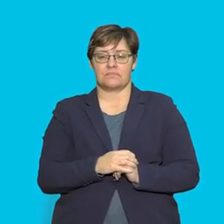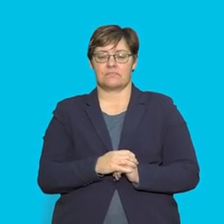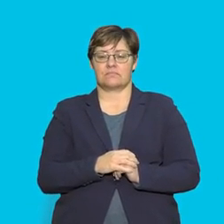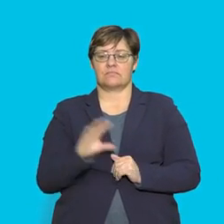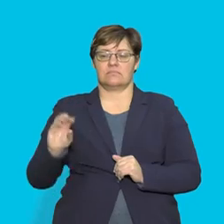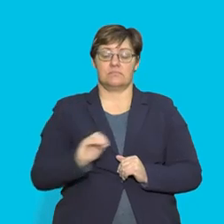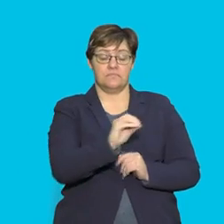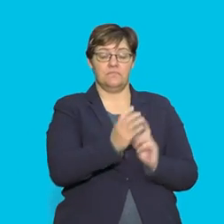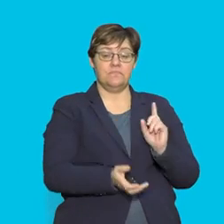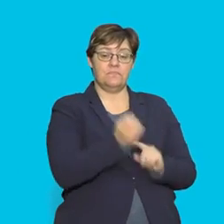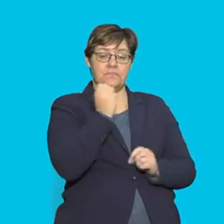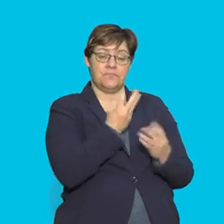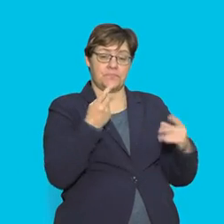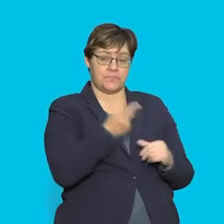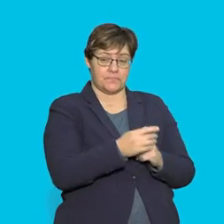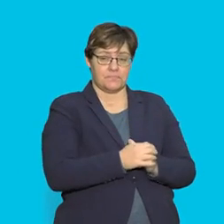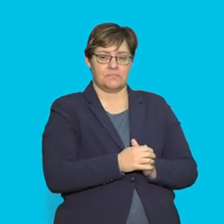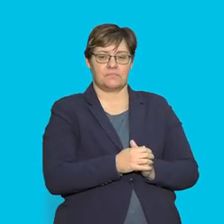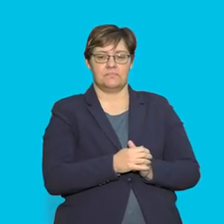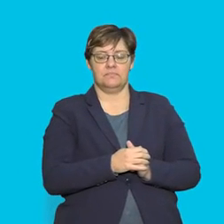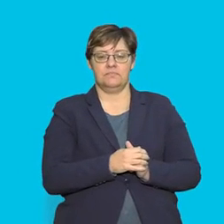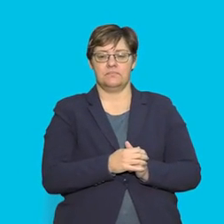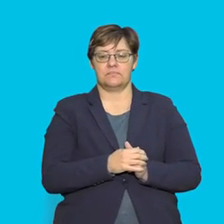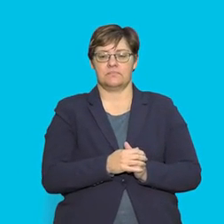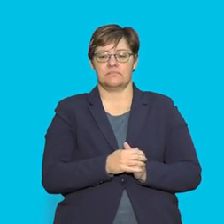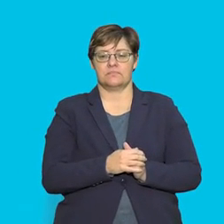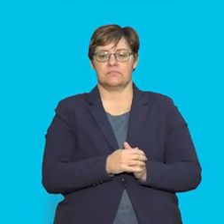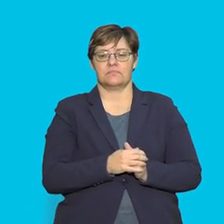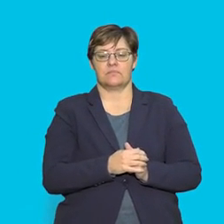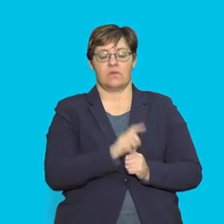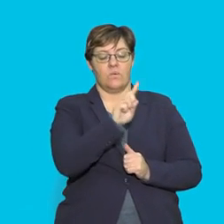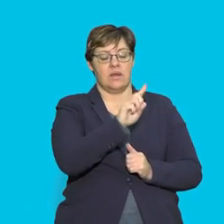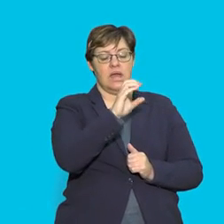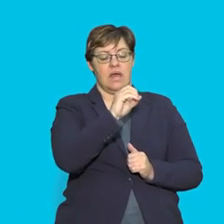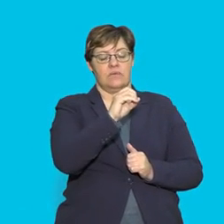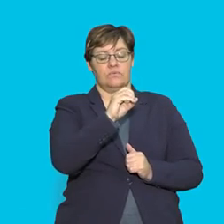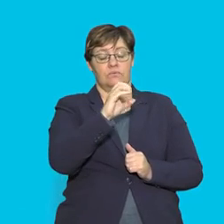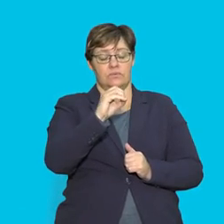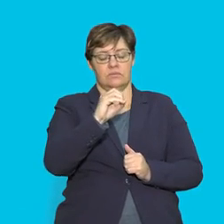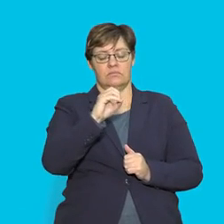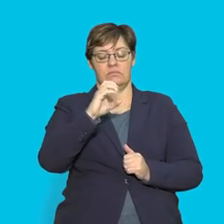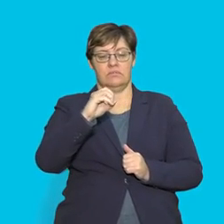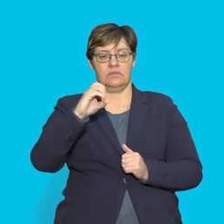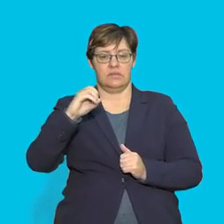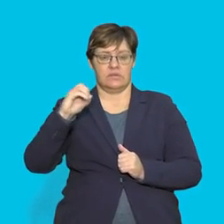year. And then we want to find how much this is going to be. To do that, it's going to be